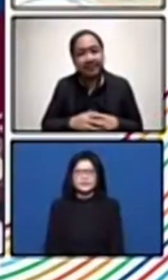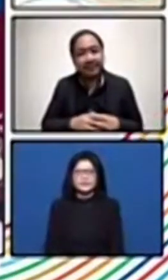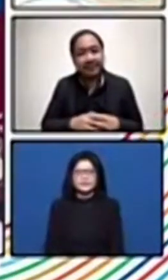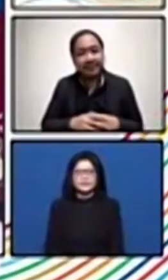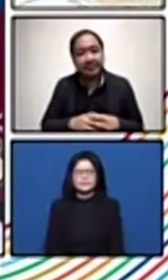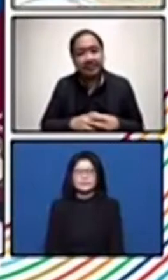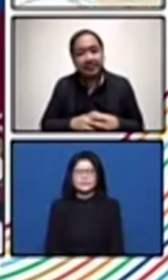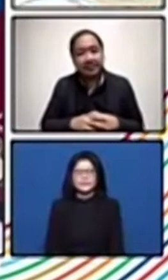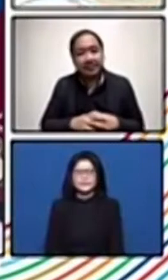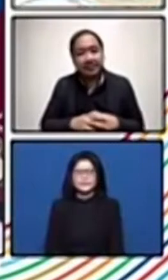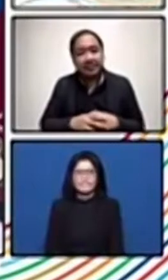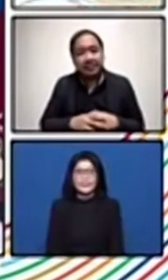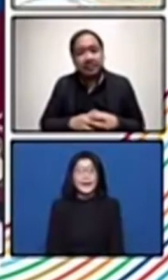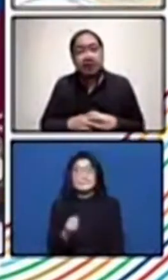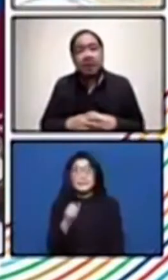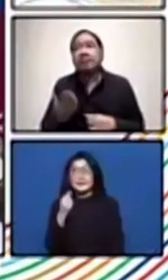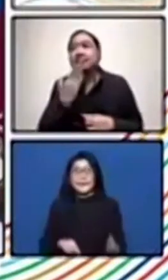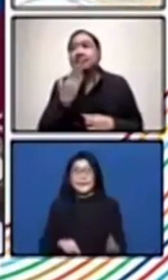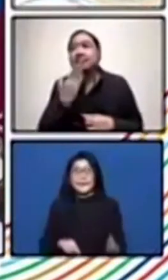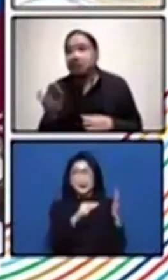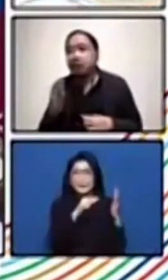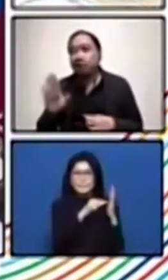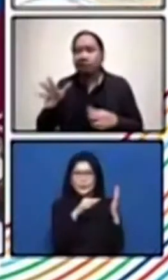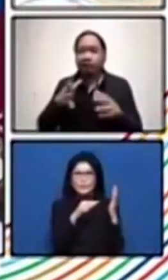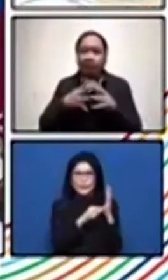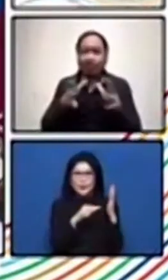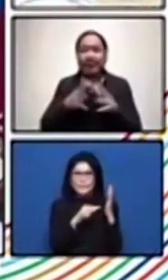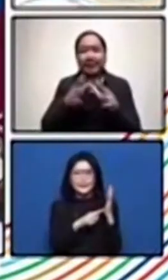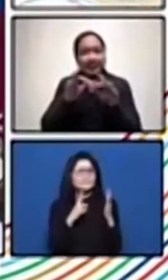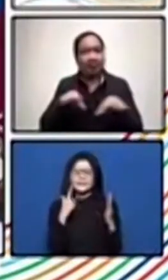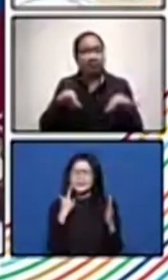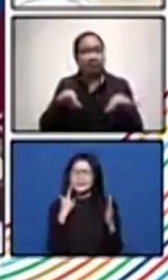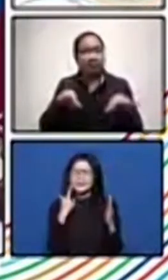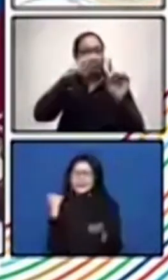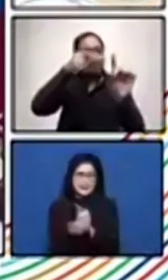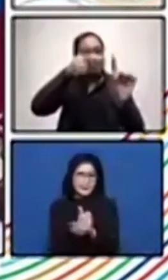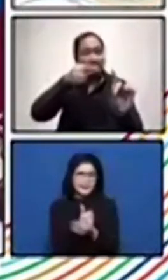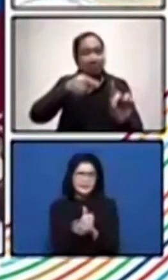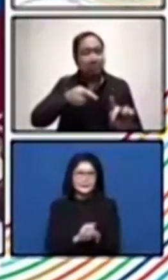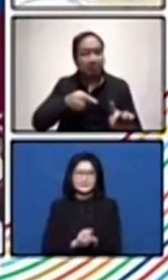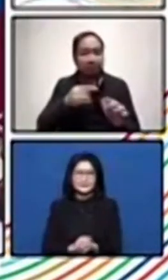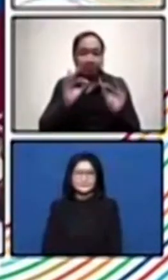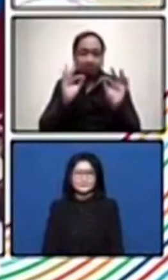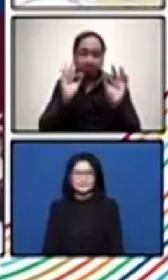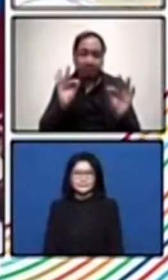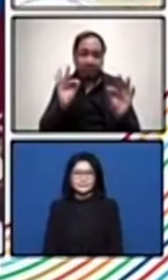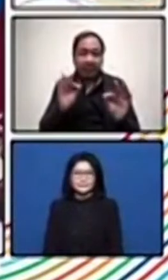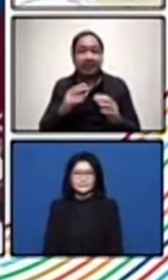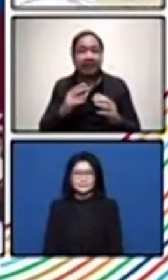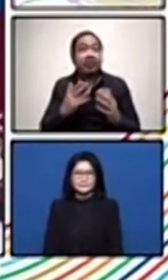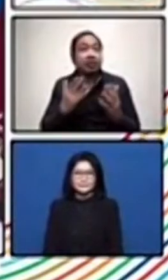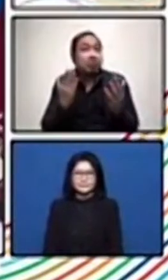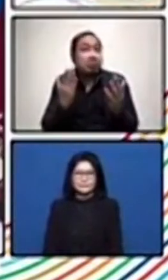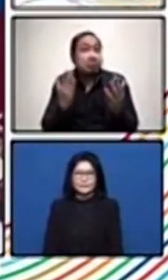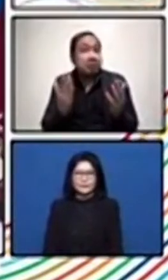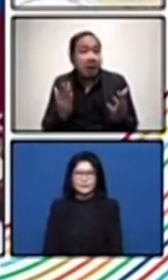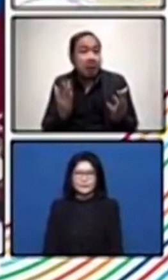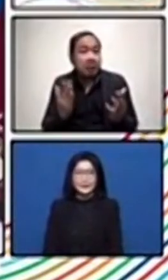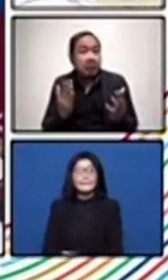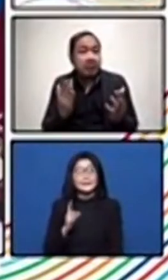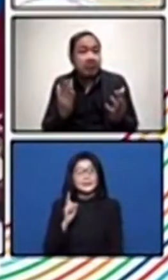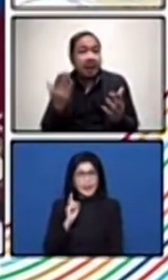it's really important for all of us uh ladies and gentlemen we still have one lady